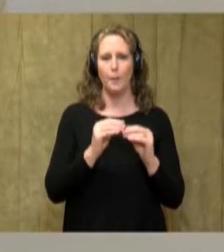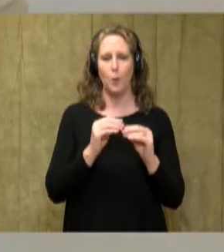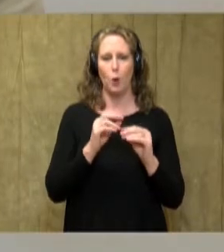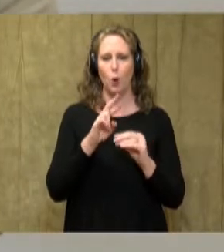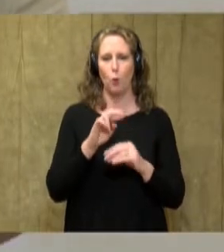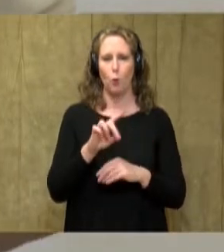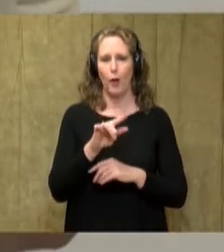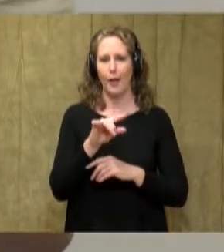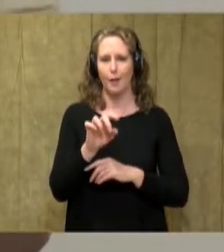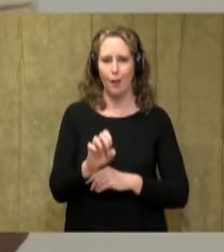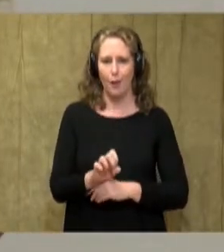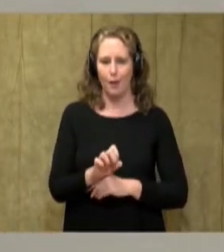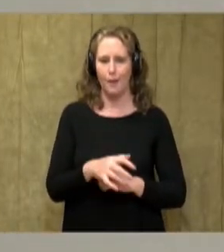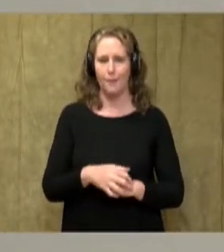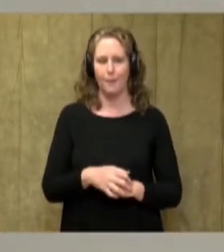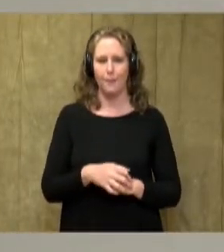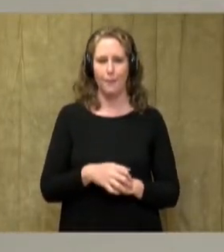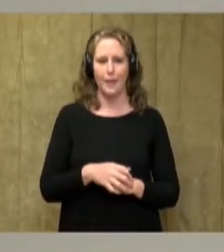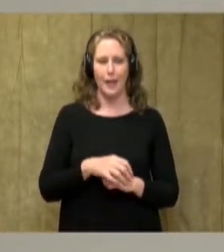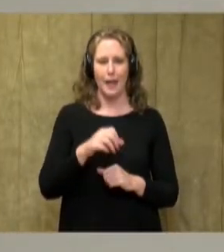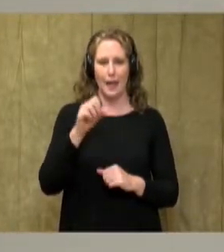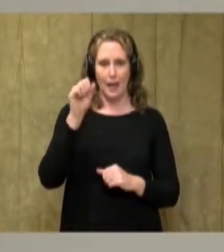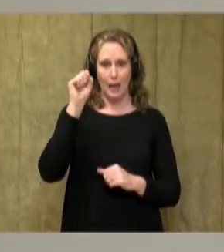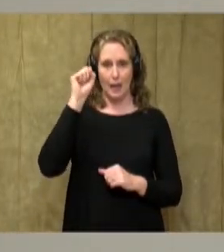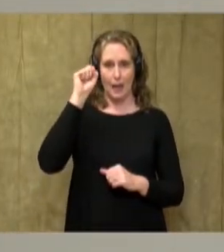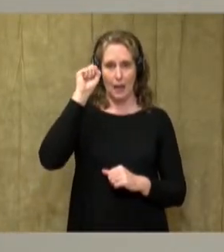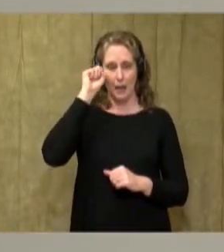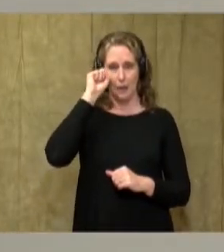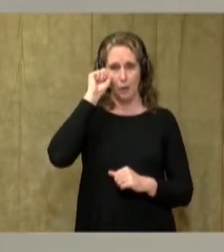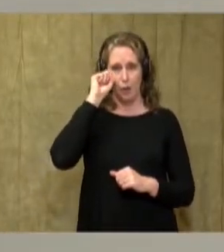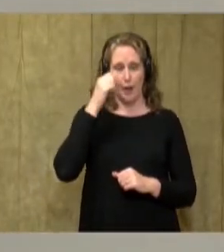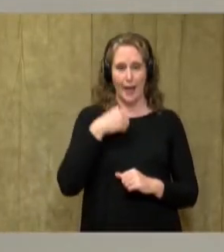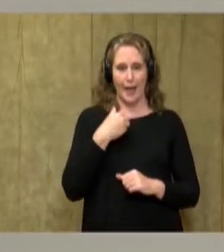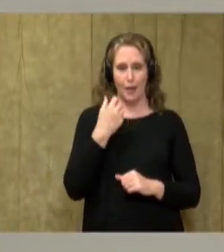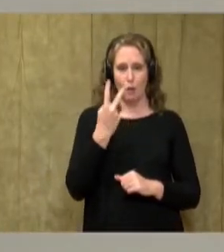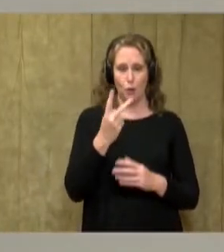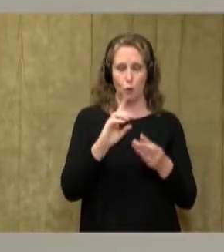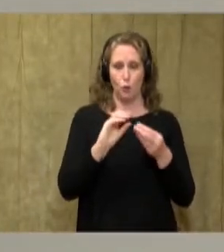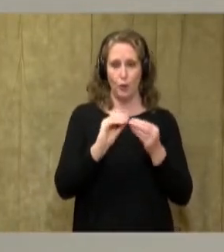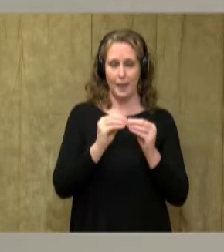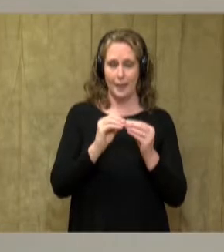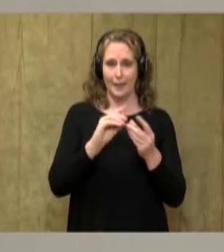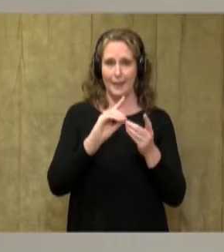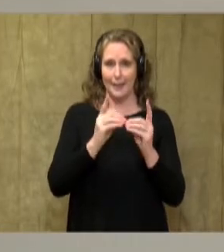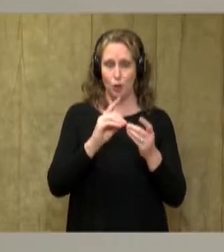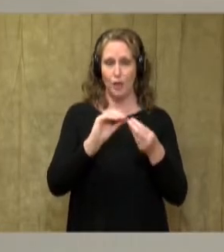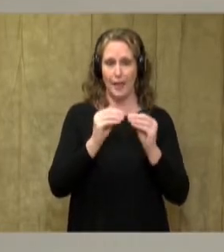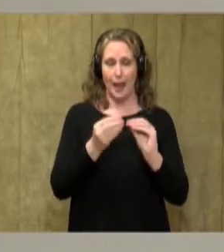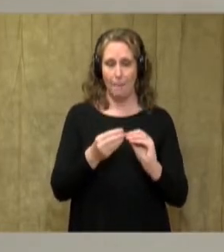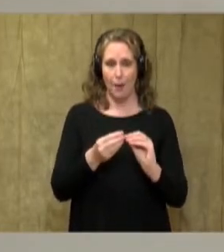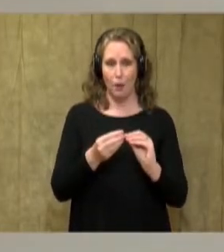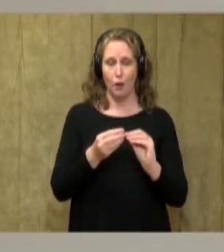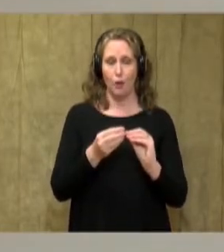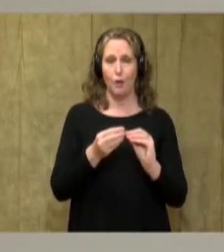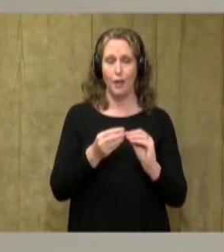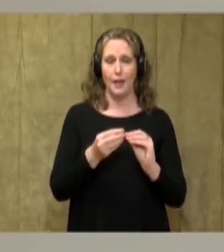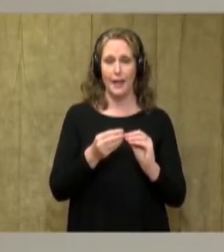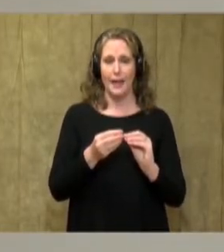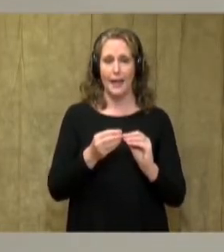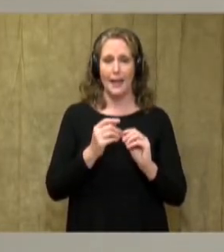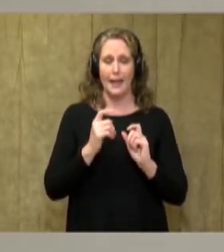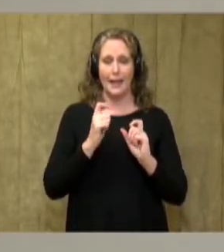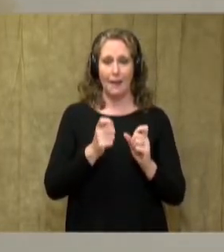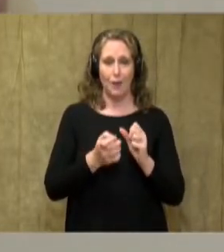riddle. Sean formed a 2-digit number using magnets. Based on the clues